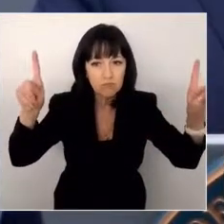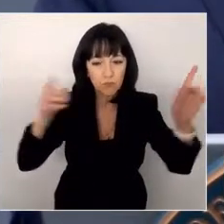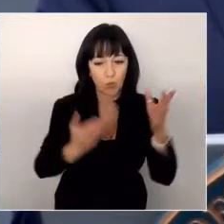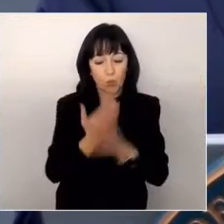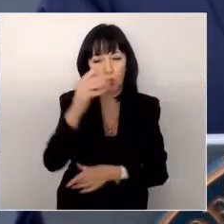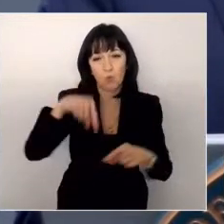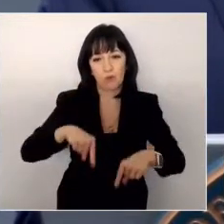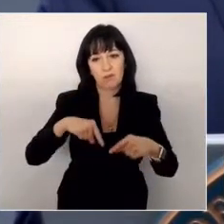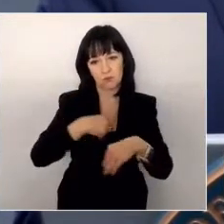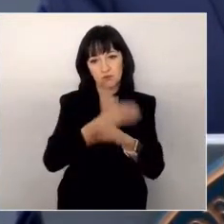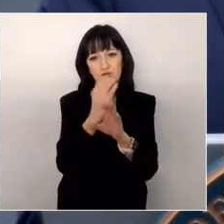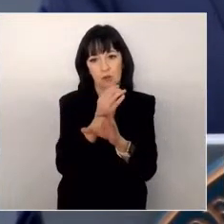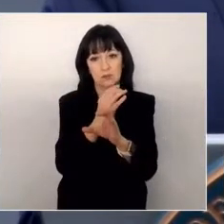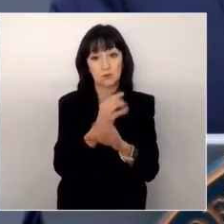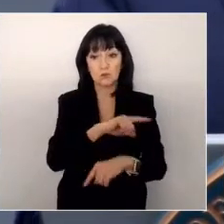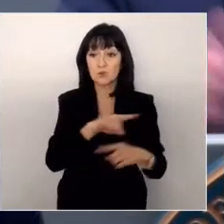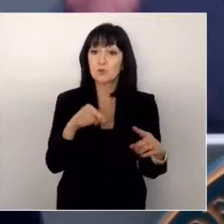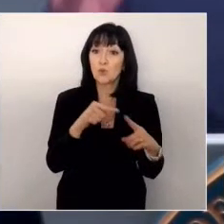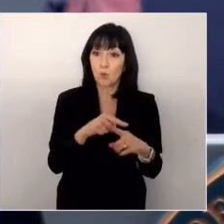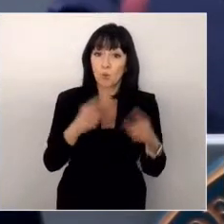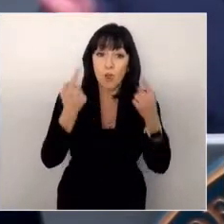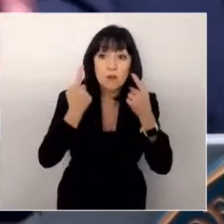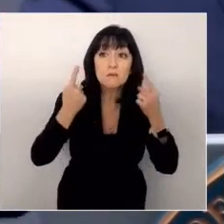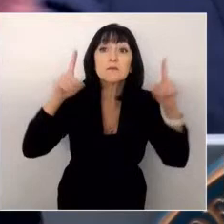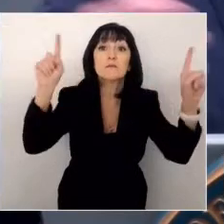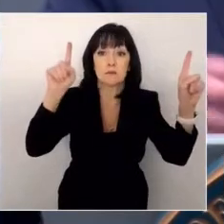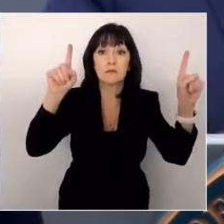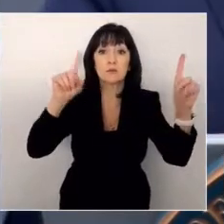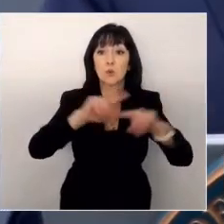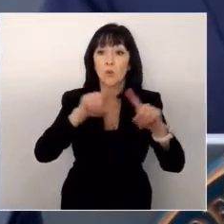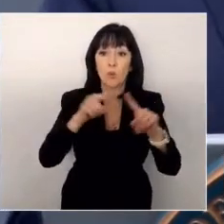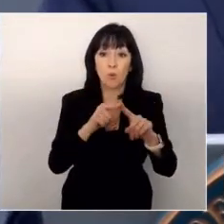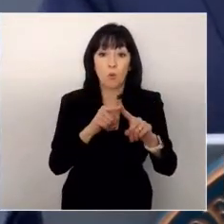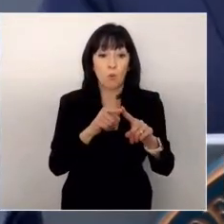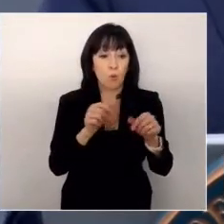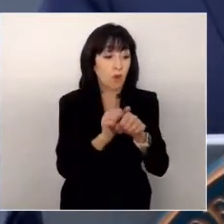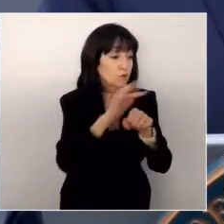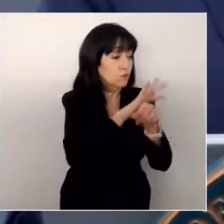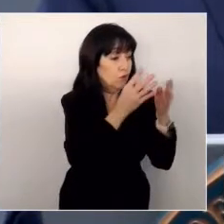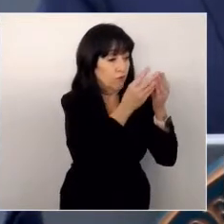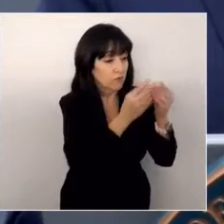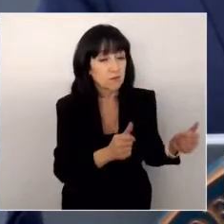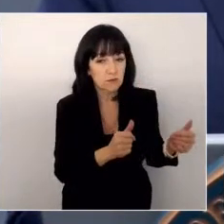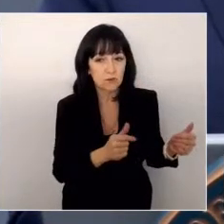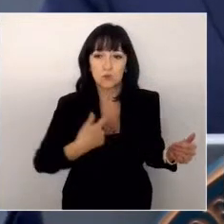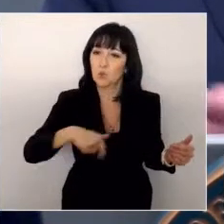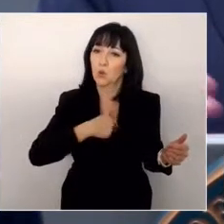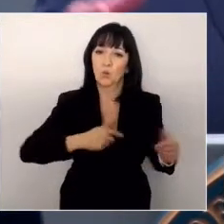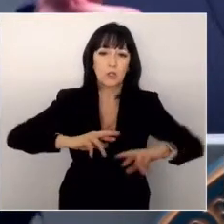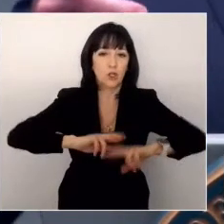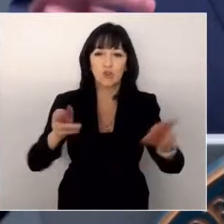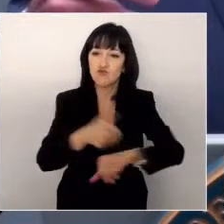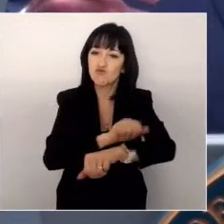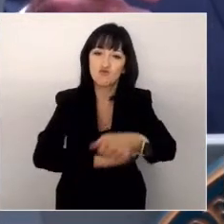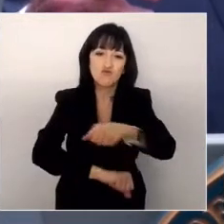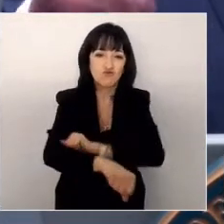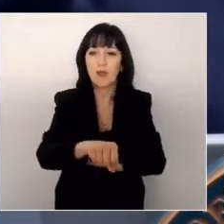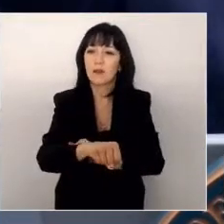do, we'll be ready as a state to move forward together. It's my sincere hope that when I